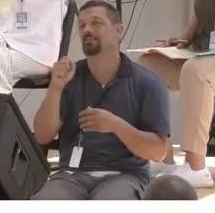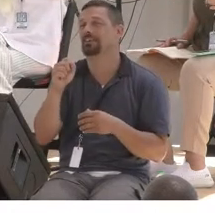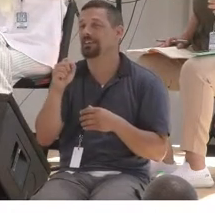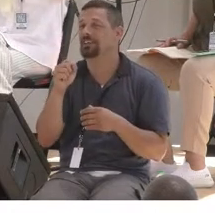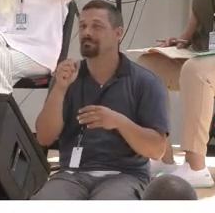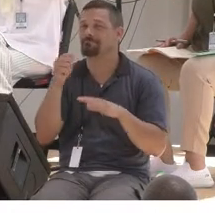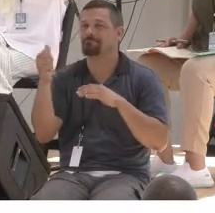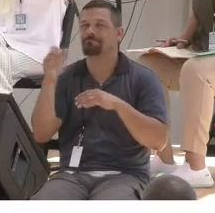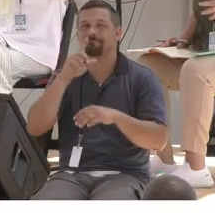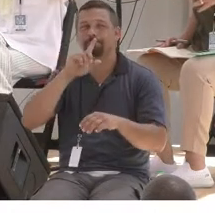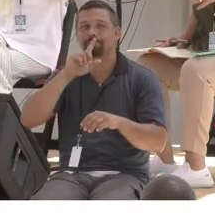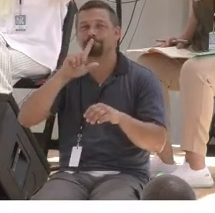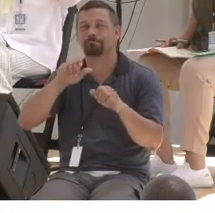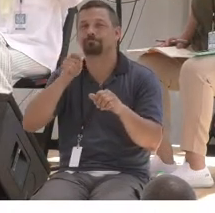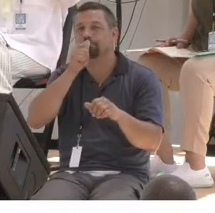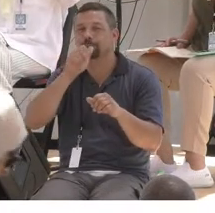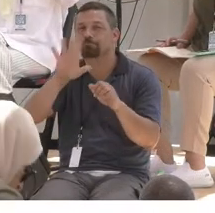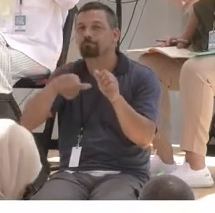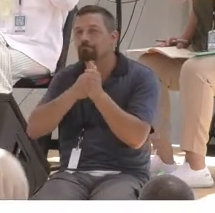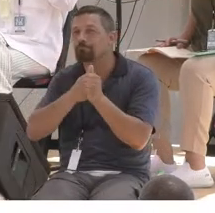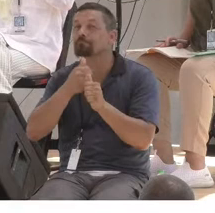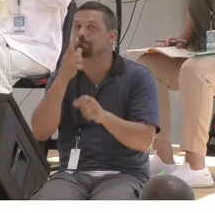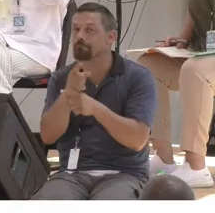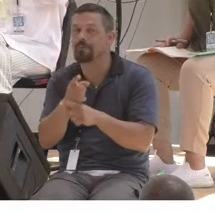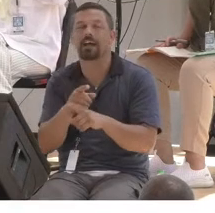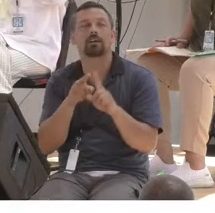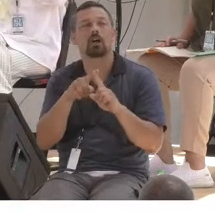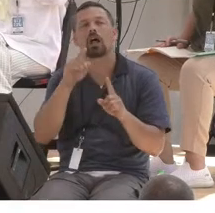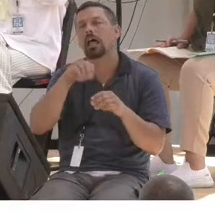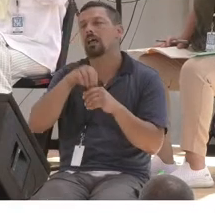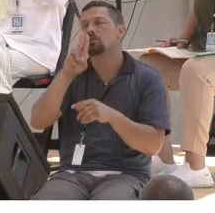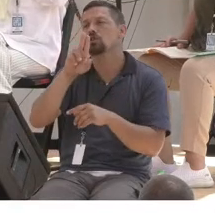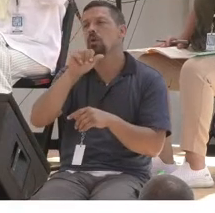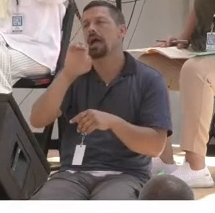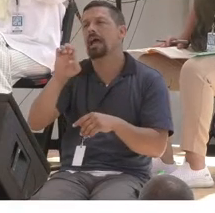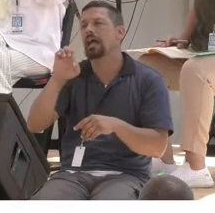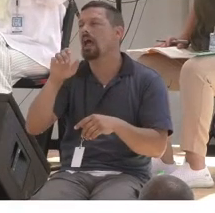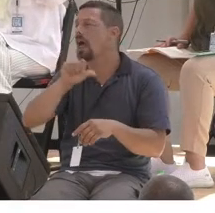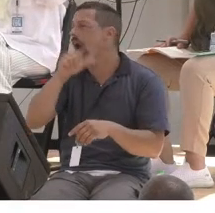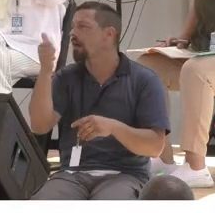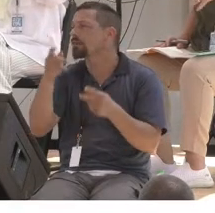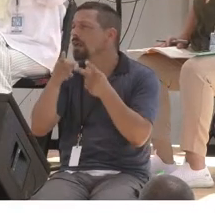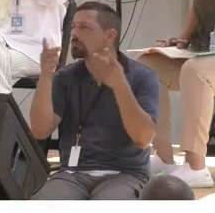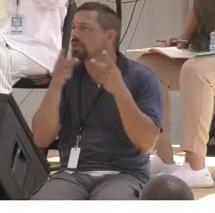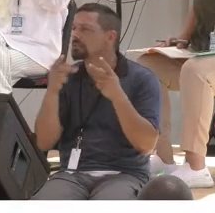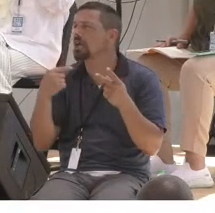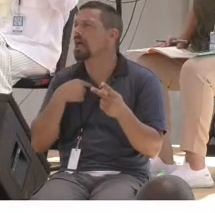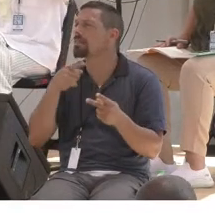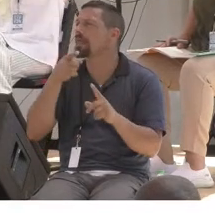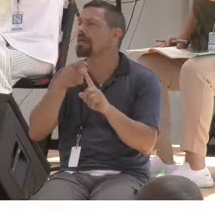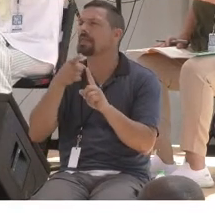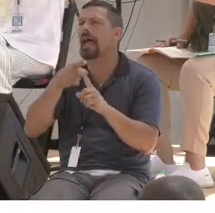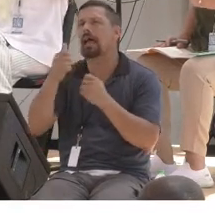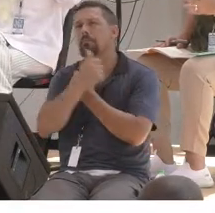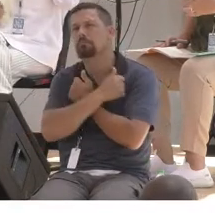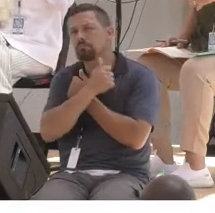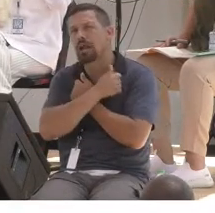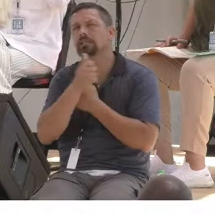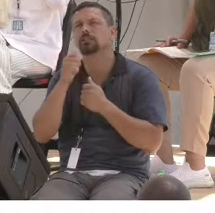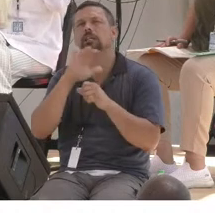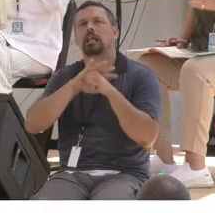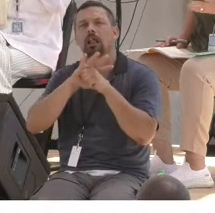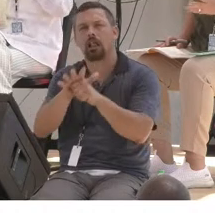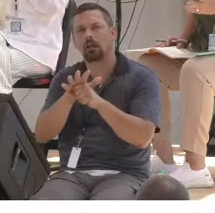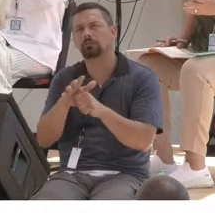so many other artists that I've met, both in the UAE and elsewhere, that, you know, they embraced the lockdown.